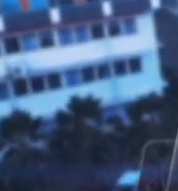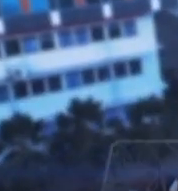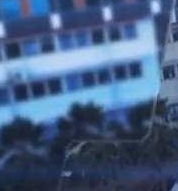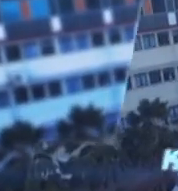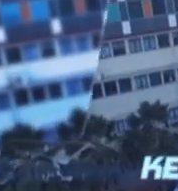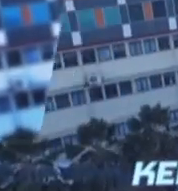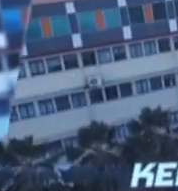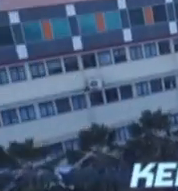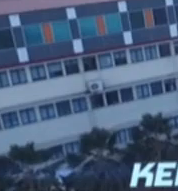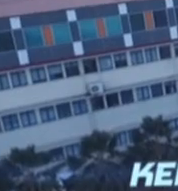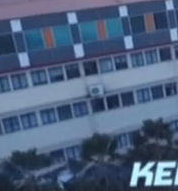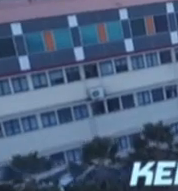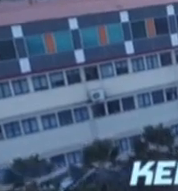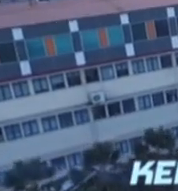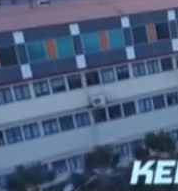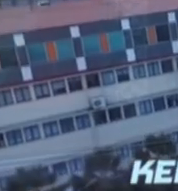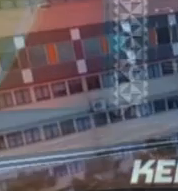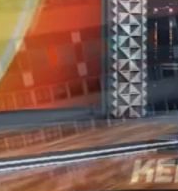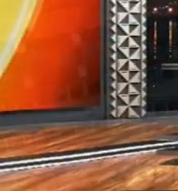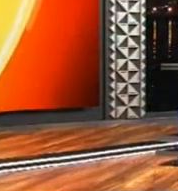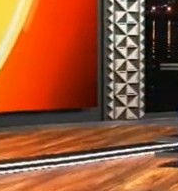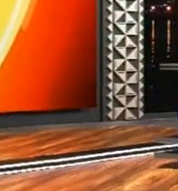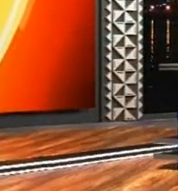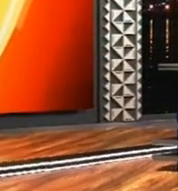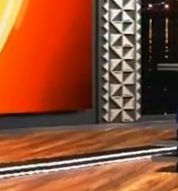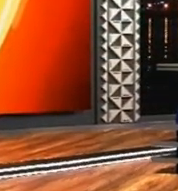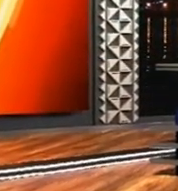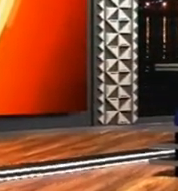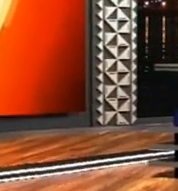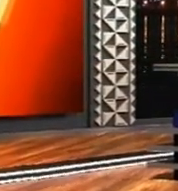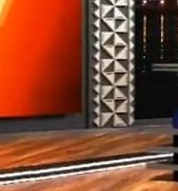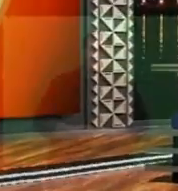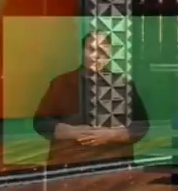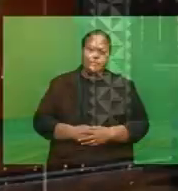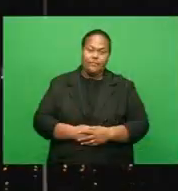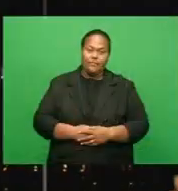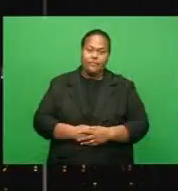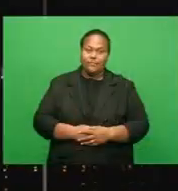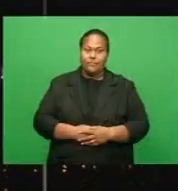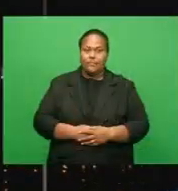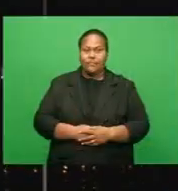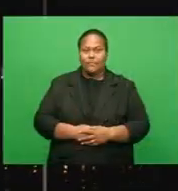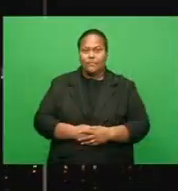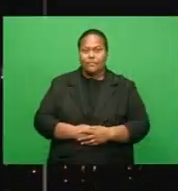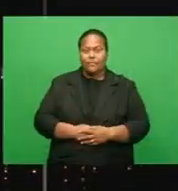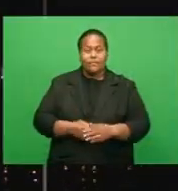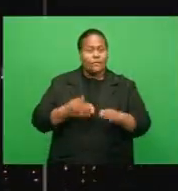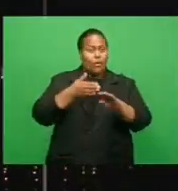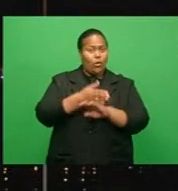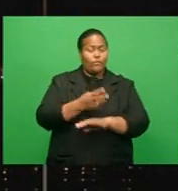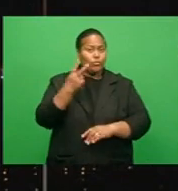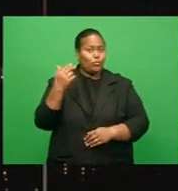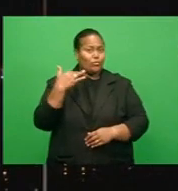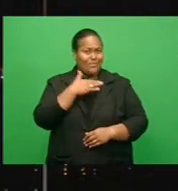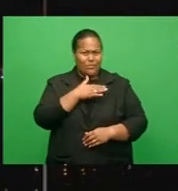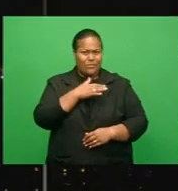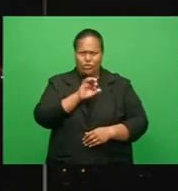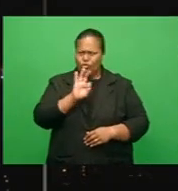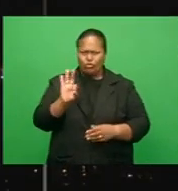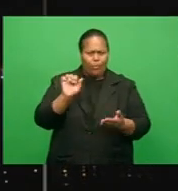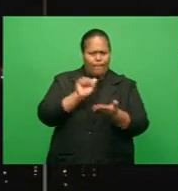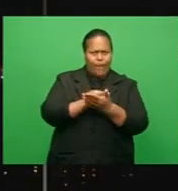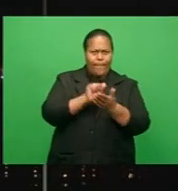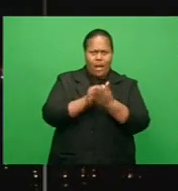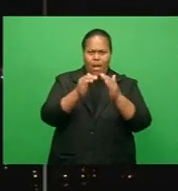From the studios of FBC Suva, Jackie Smith. With over 200 informal settlements in